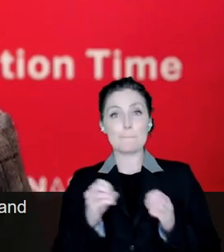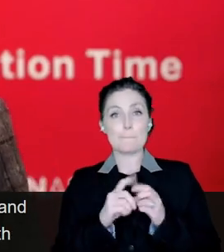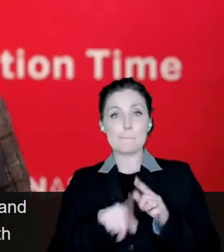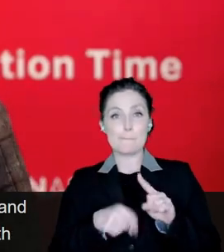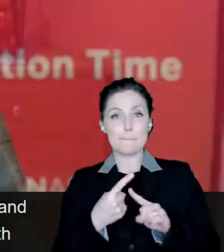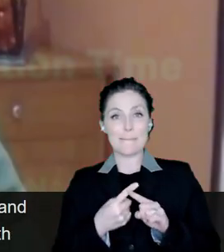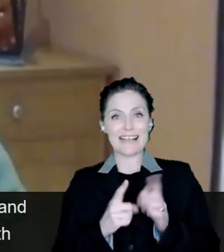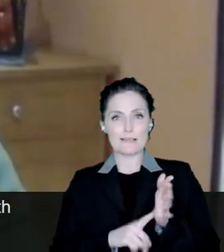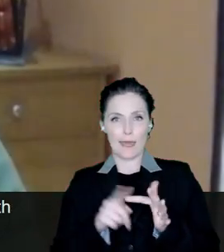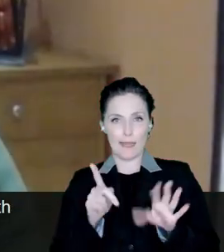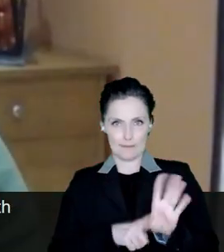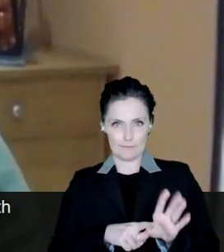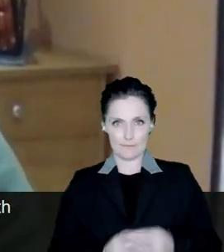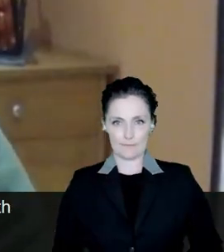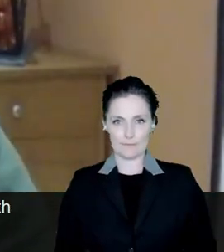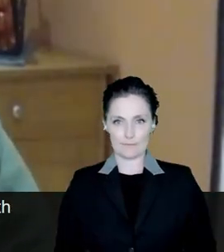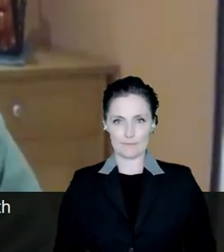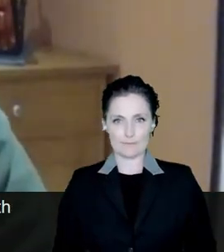Simon.